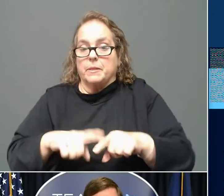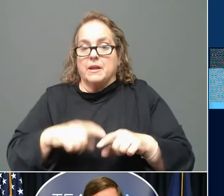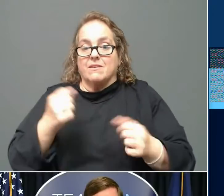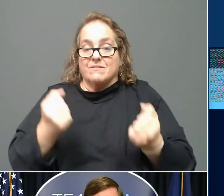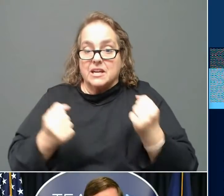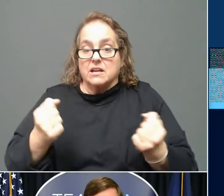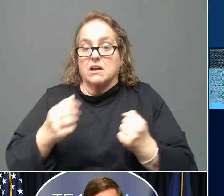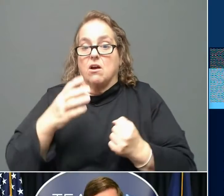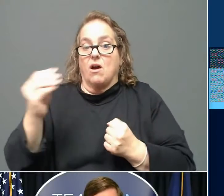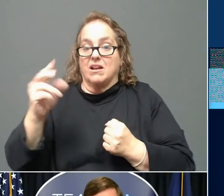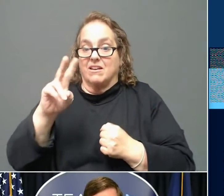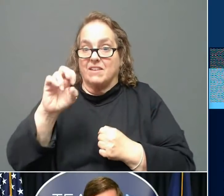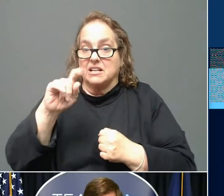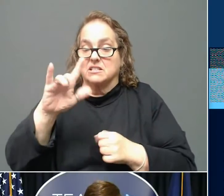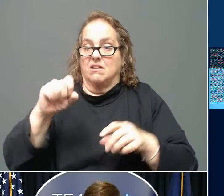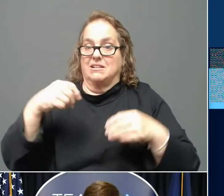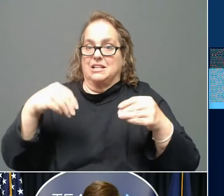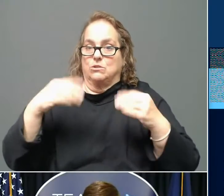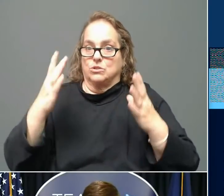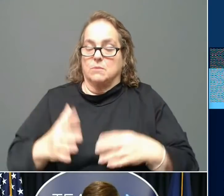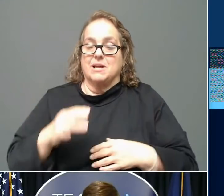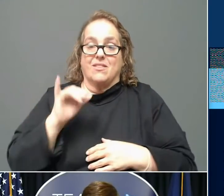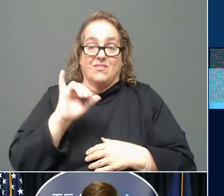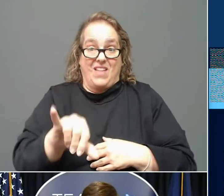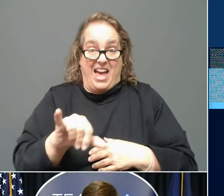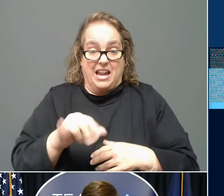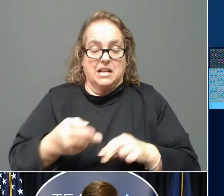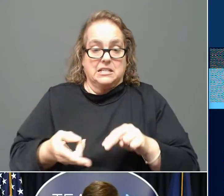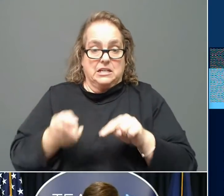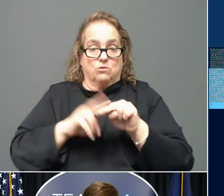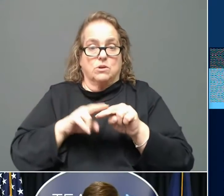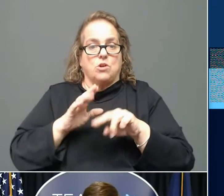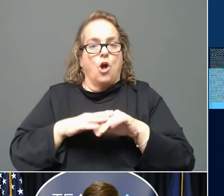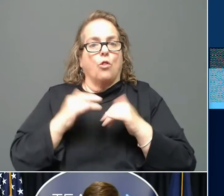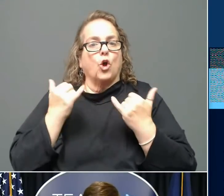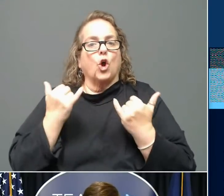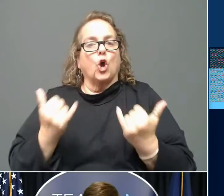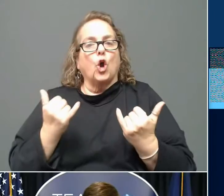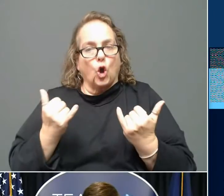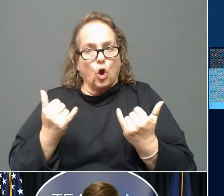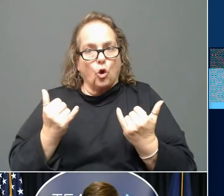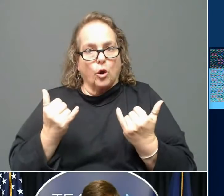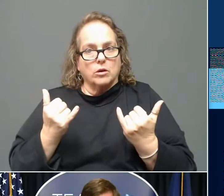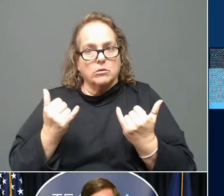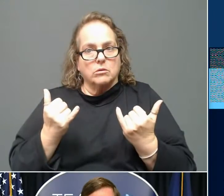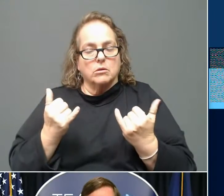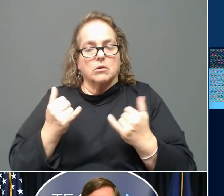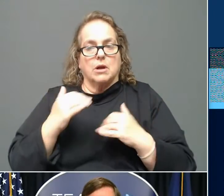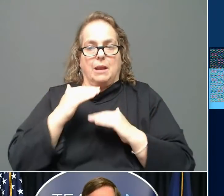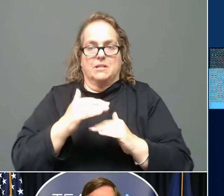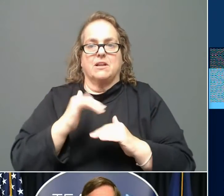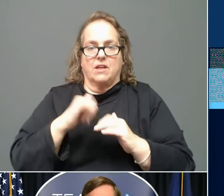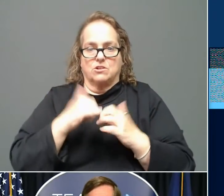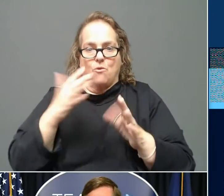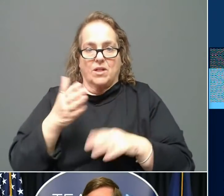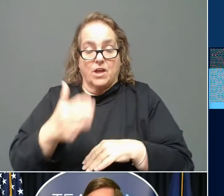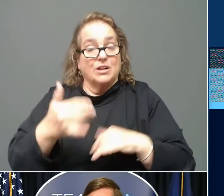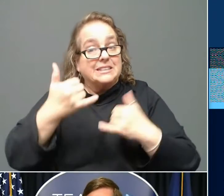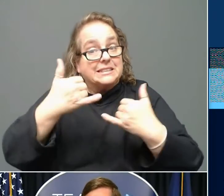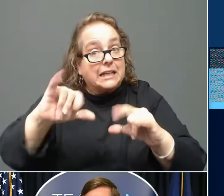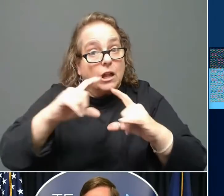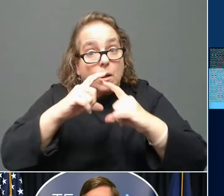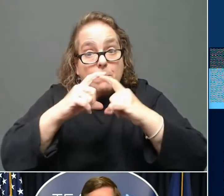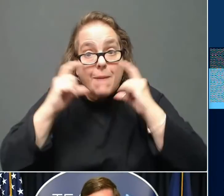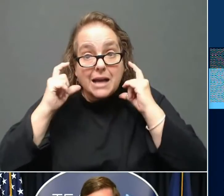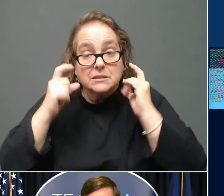on the current limitations that have been in place. Still mask mandates in place, and the increase is only